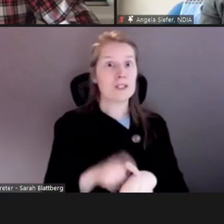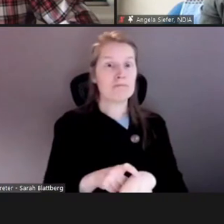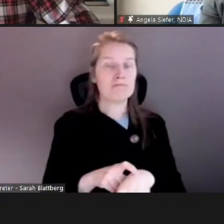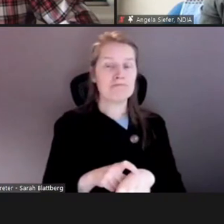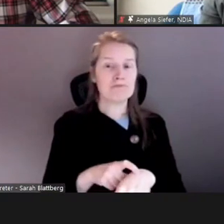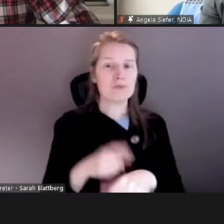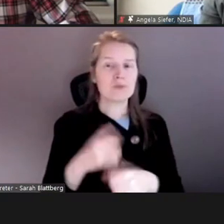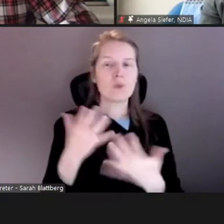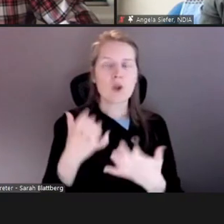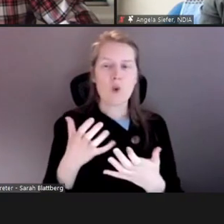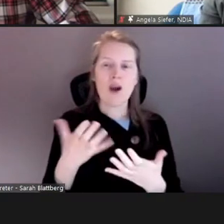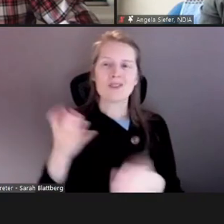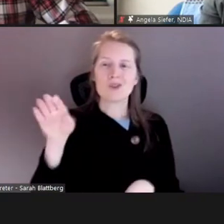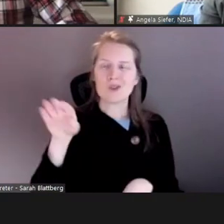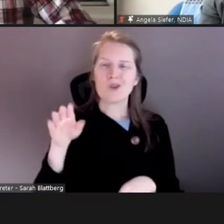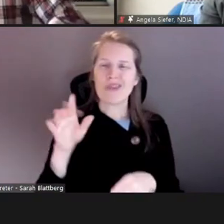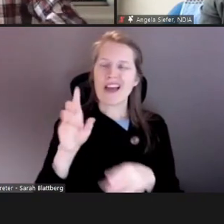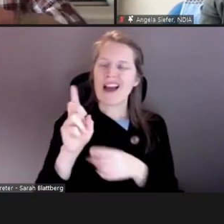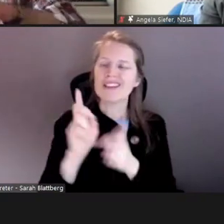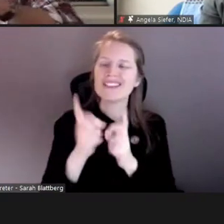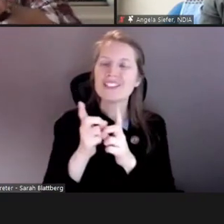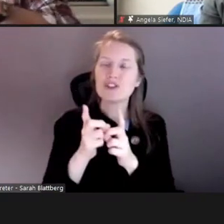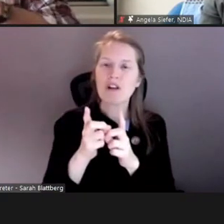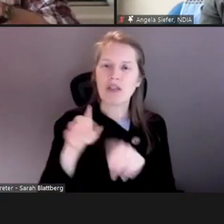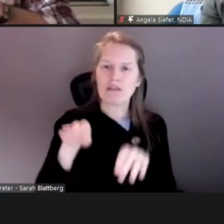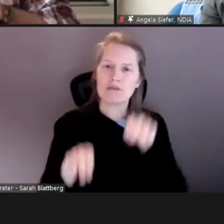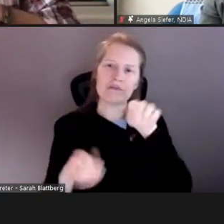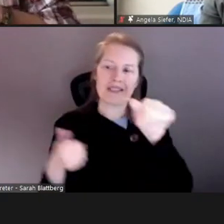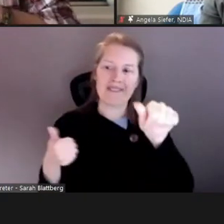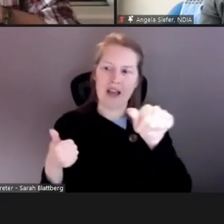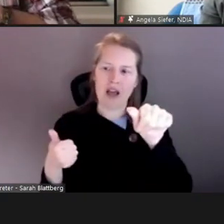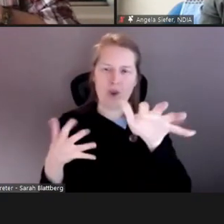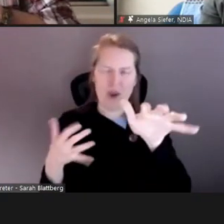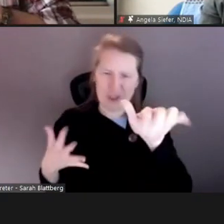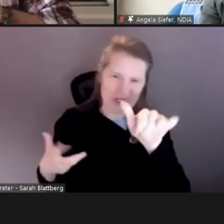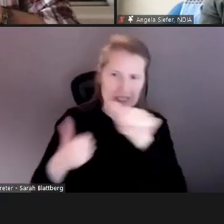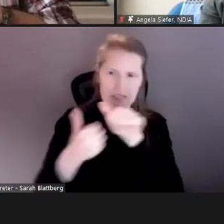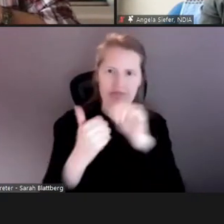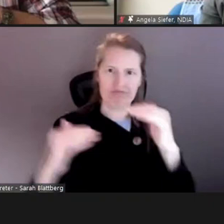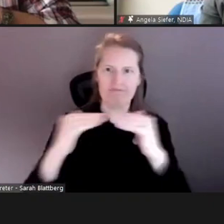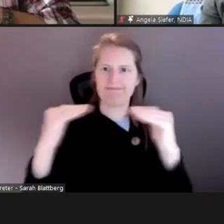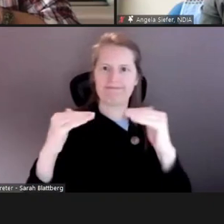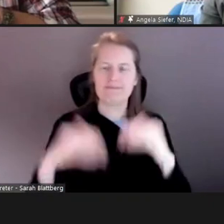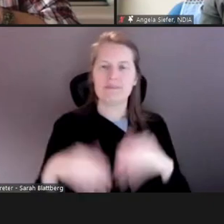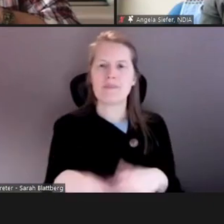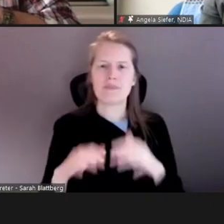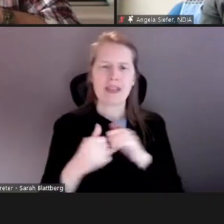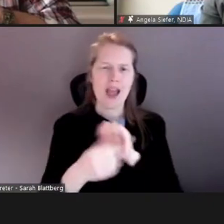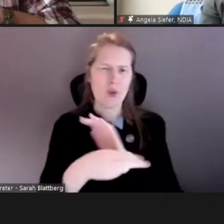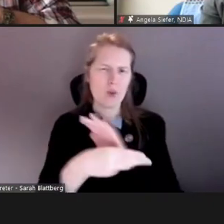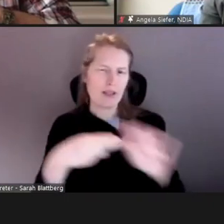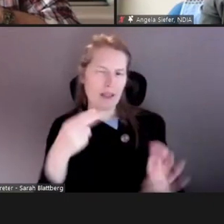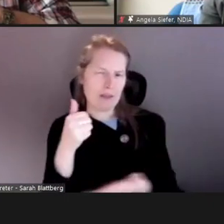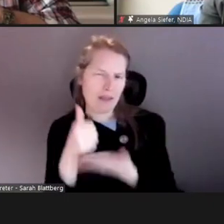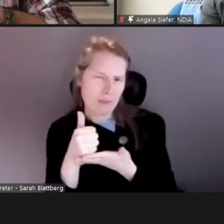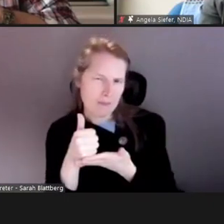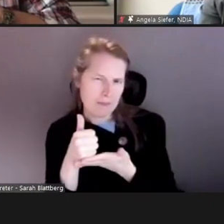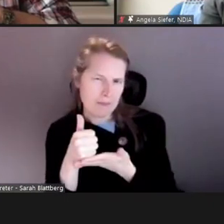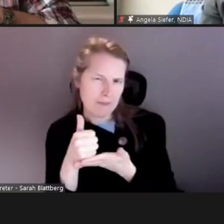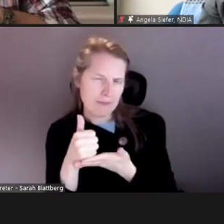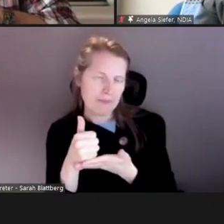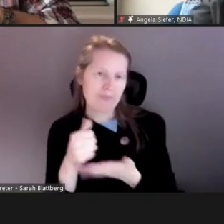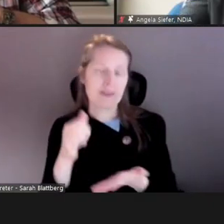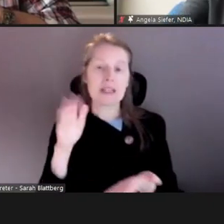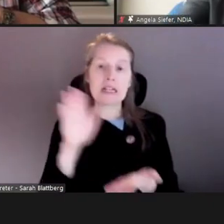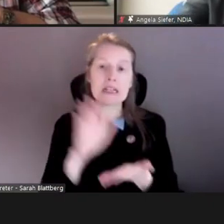closing the digital divide, you know, how does a label fit into that, especially at, you know, when you think about less